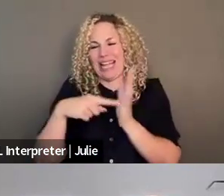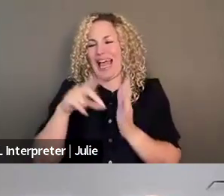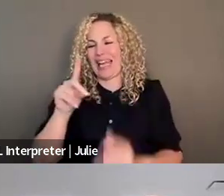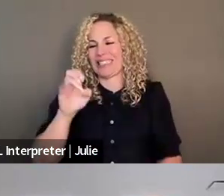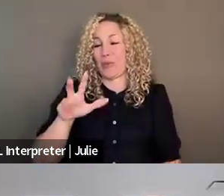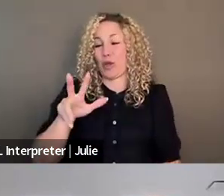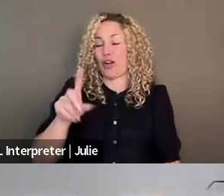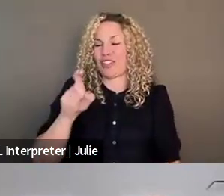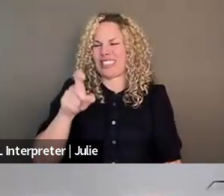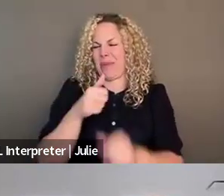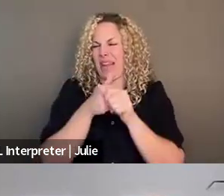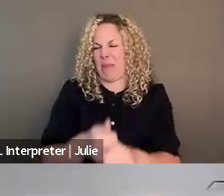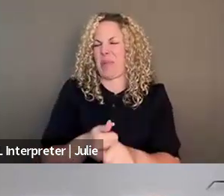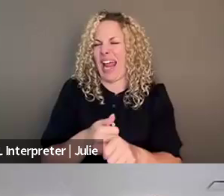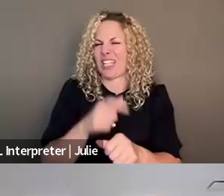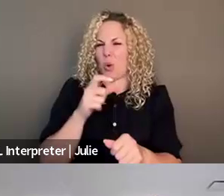December.